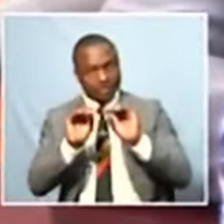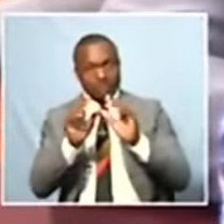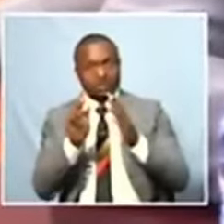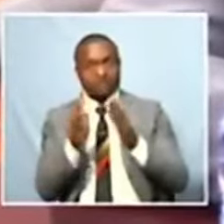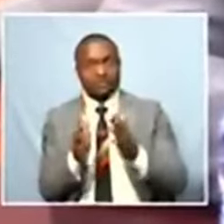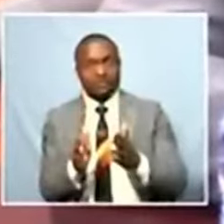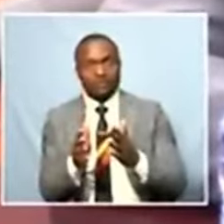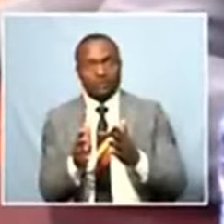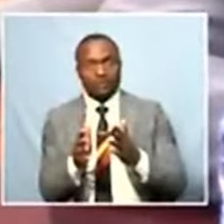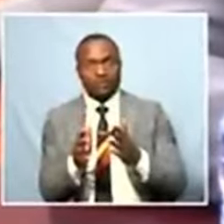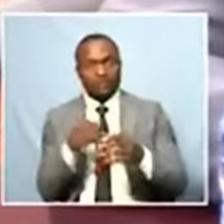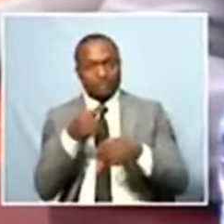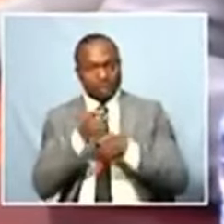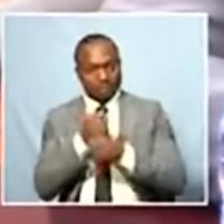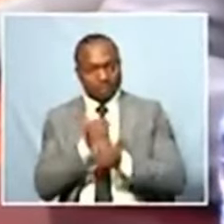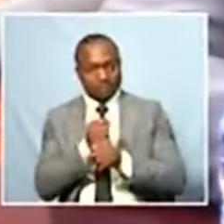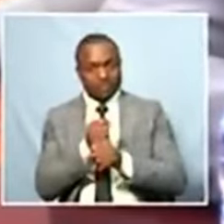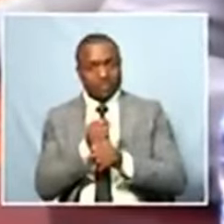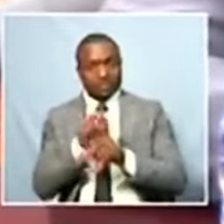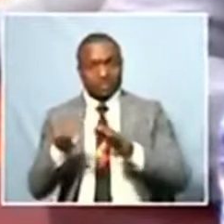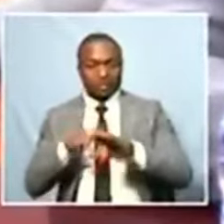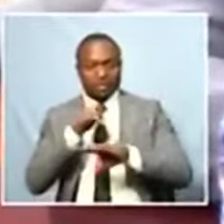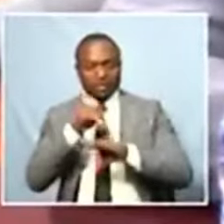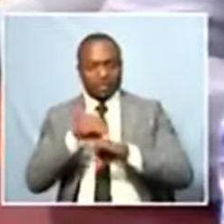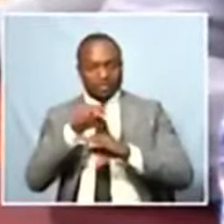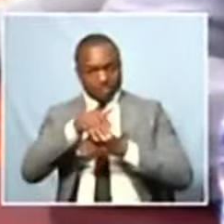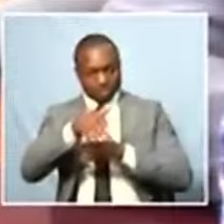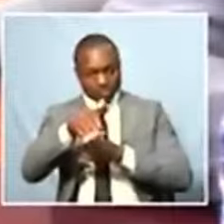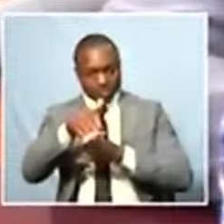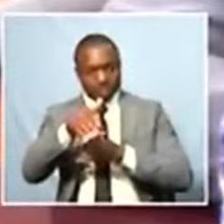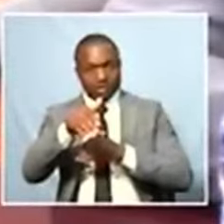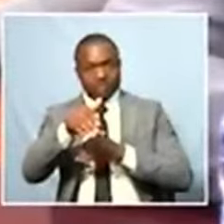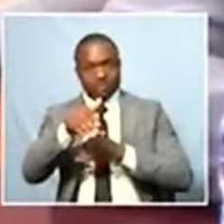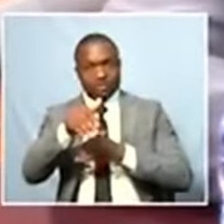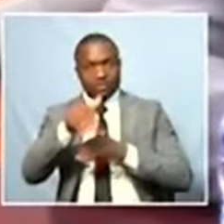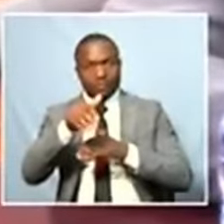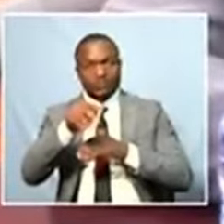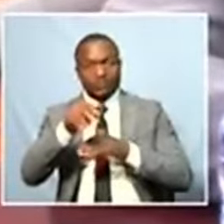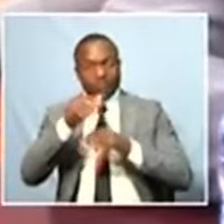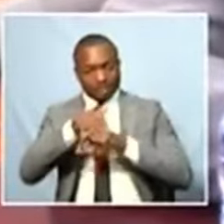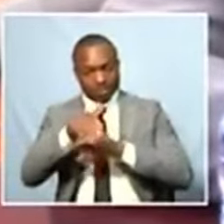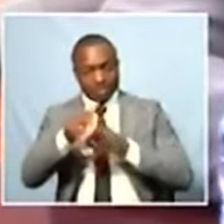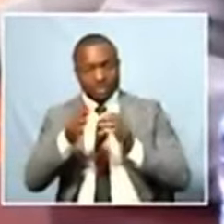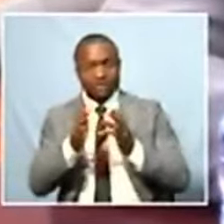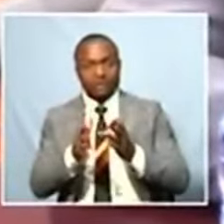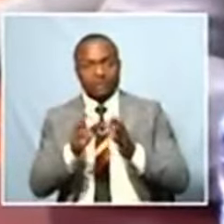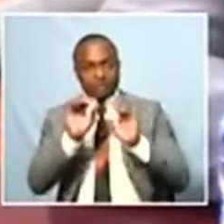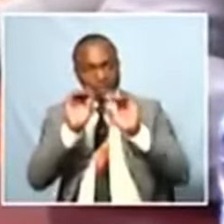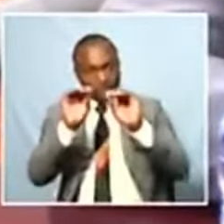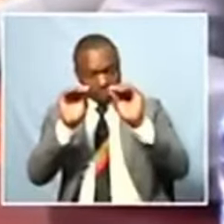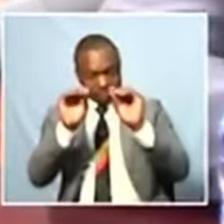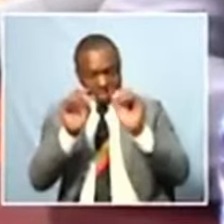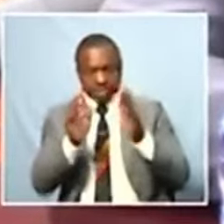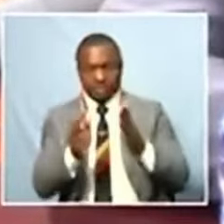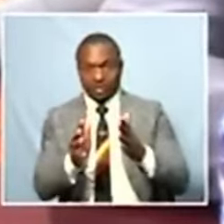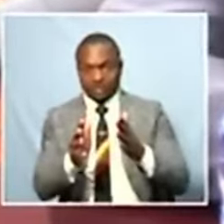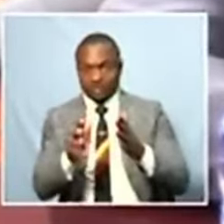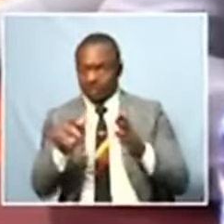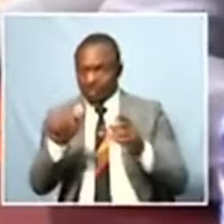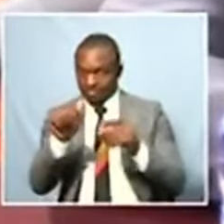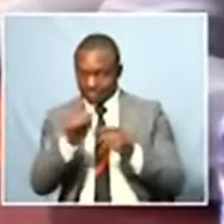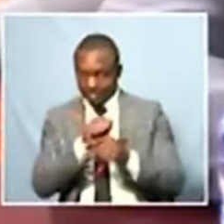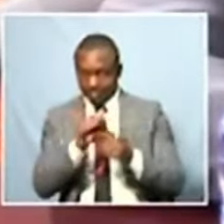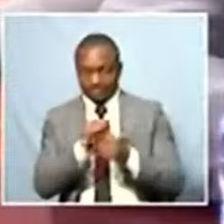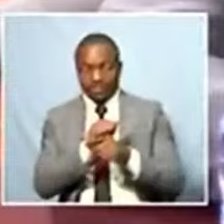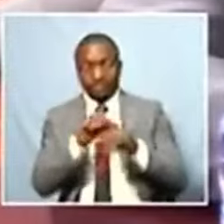and generate what is called the National Register of Registered Teachers. The issuance and renewal of practicing